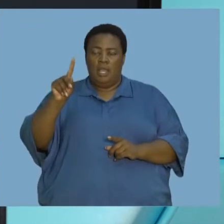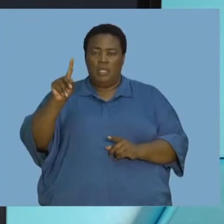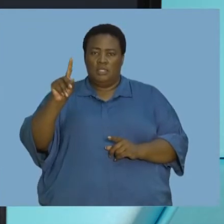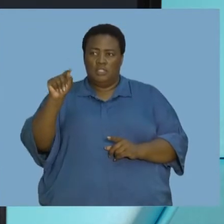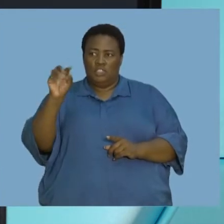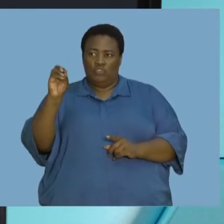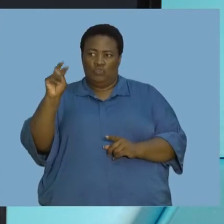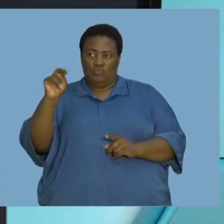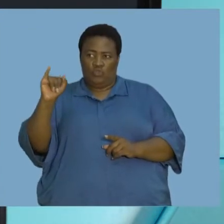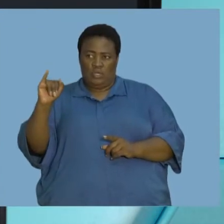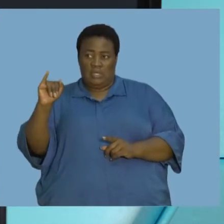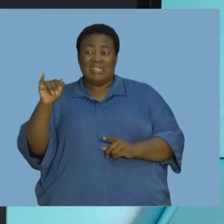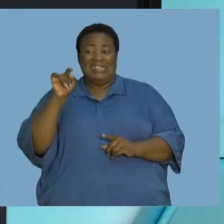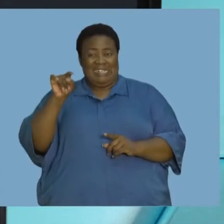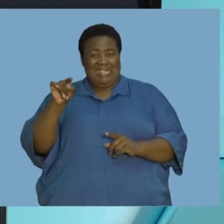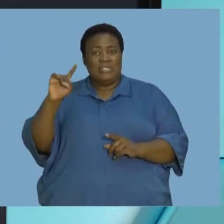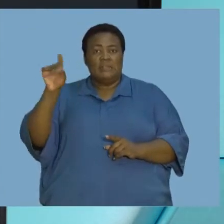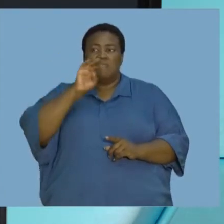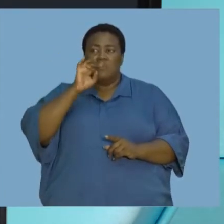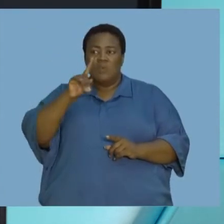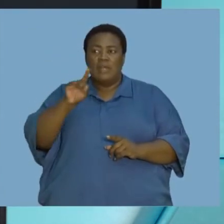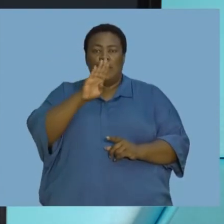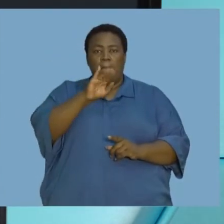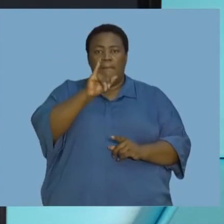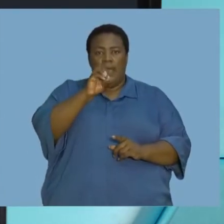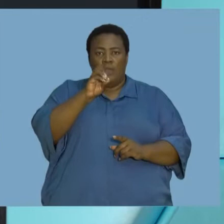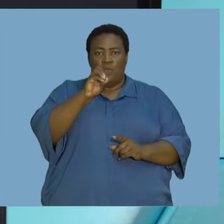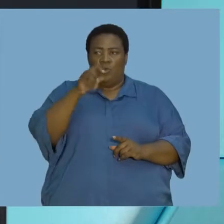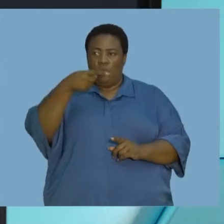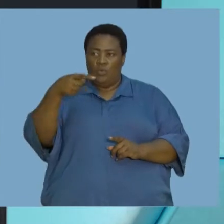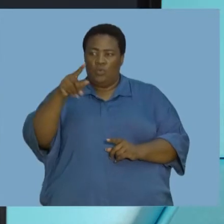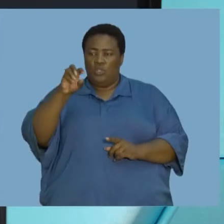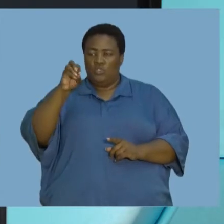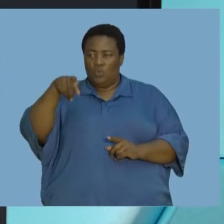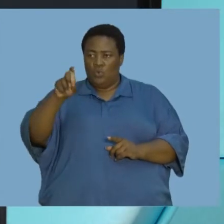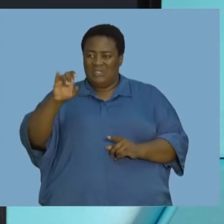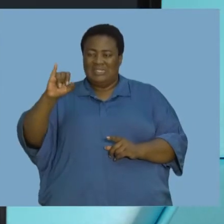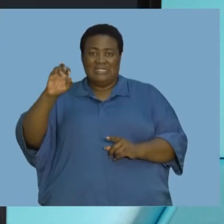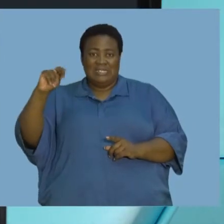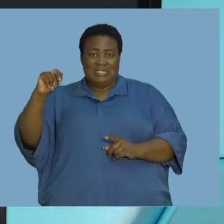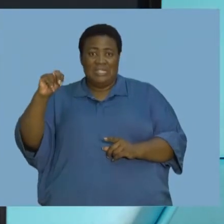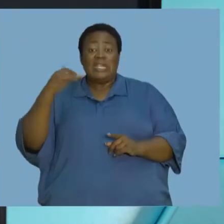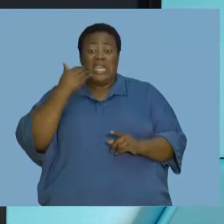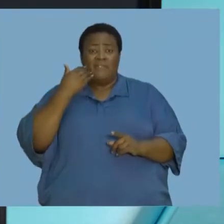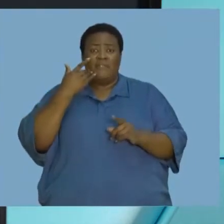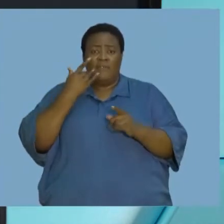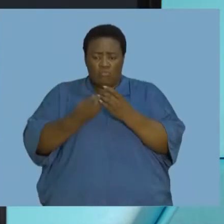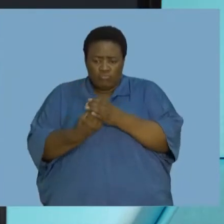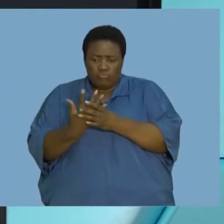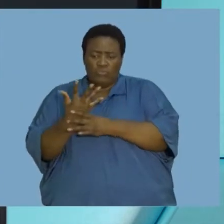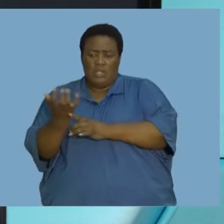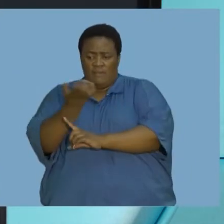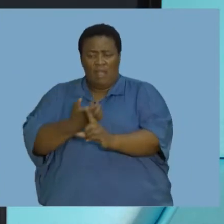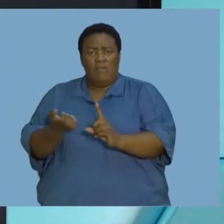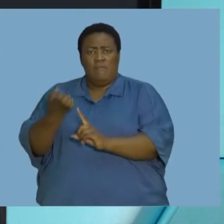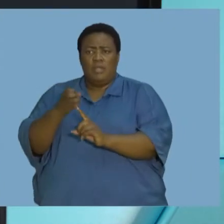which are naturally produced by these algae. And when they tend to grow rapidly in an environment, they produce these chemicals that are released into the water